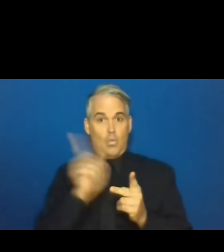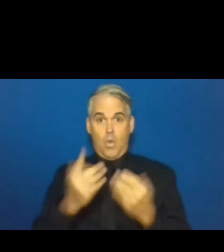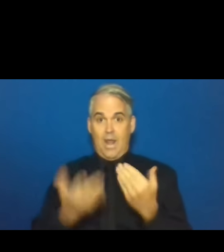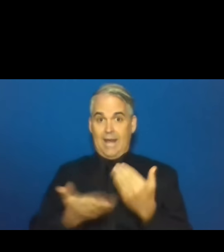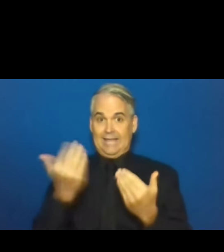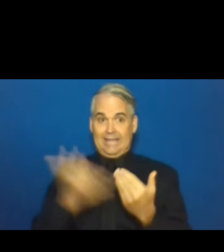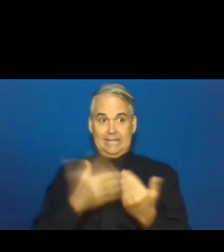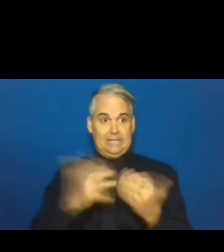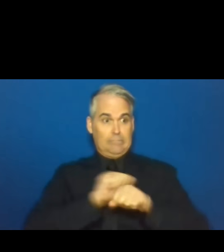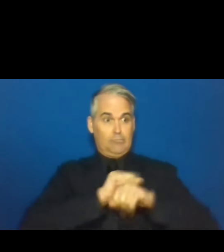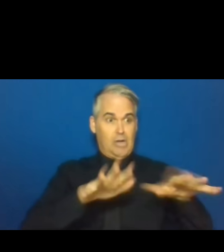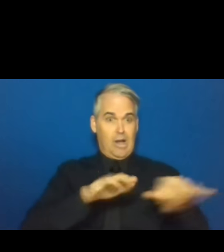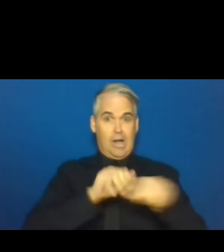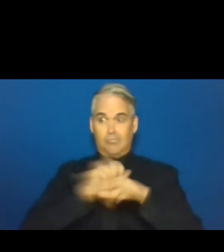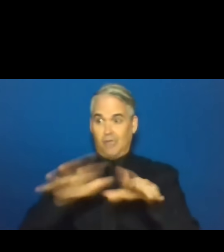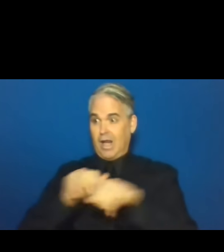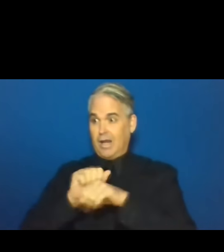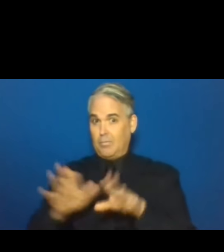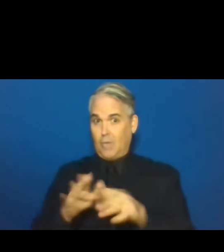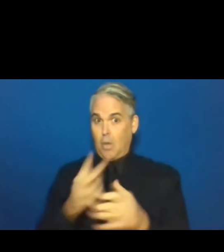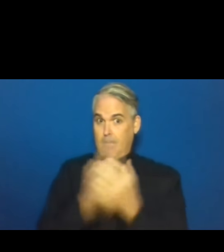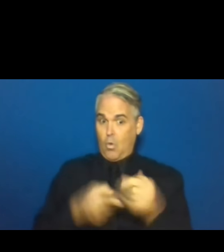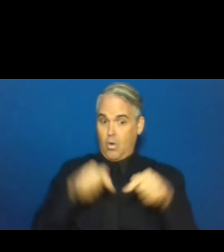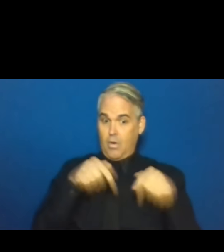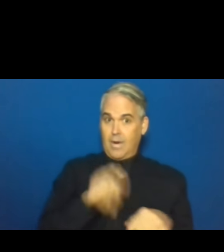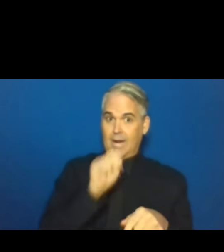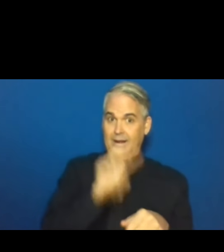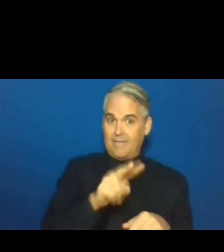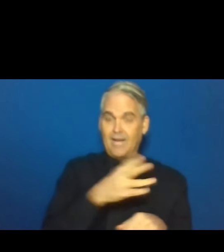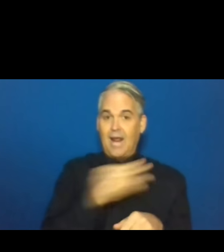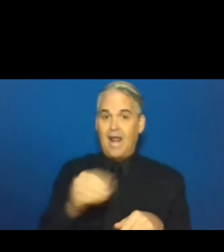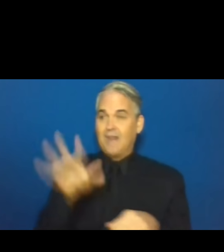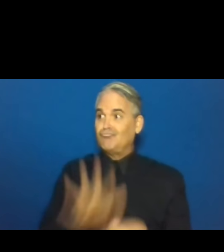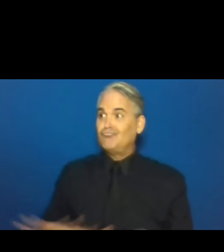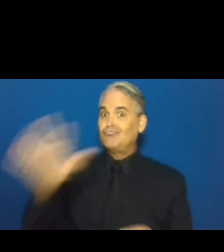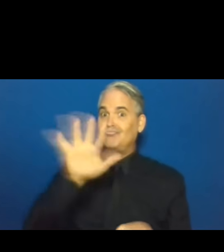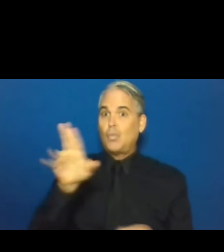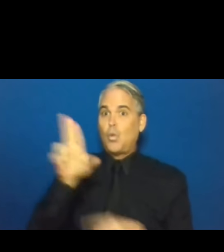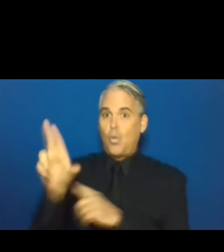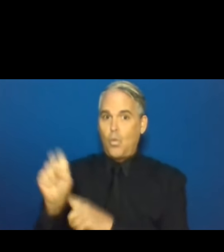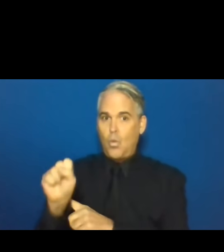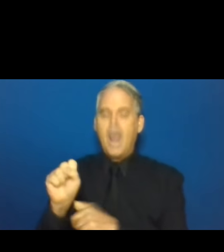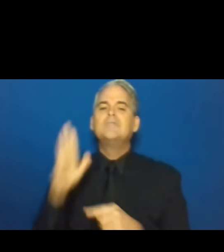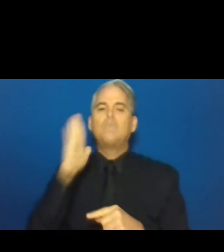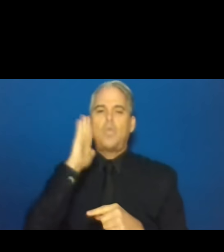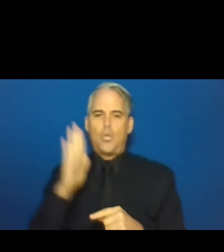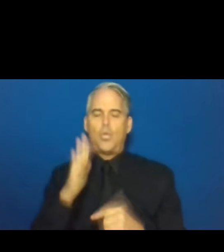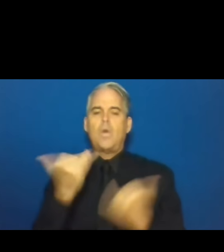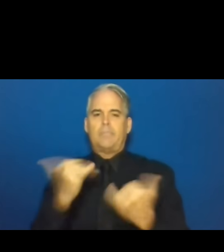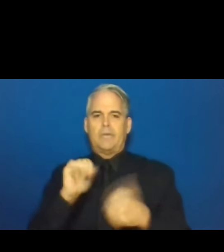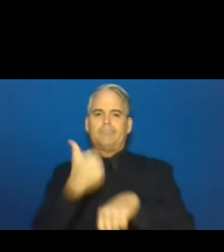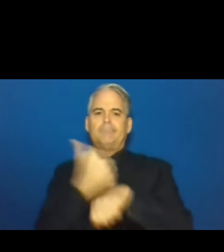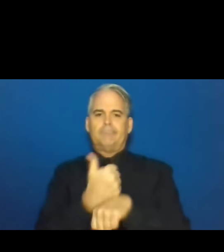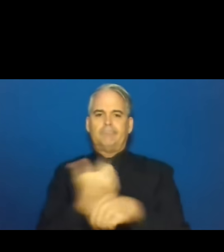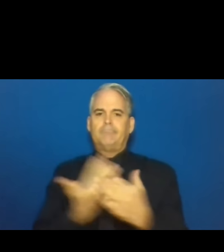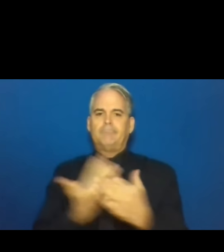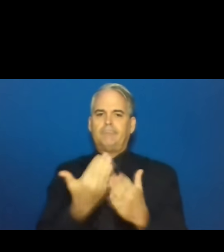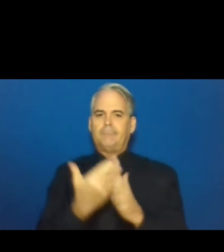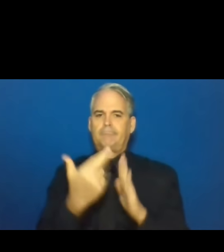shown nationally and in Nevada to contribute to the spread of COVID-19. Under the statewide